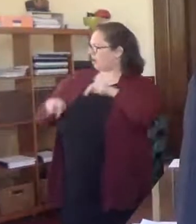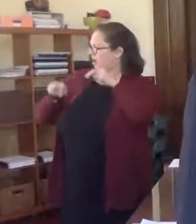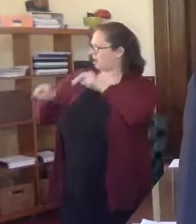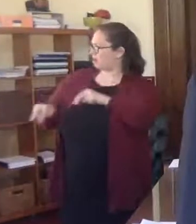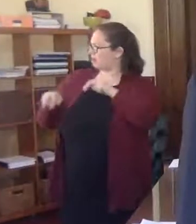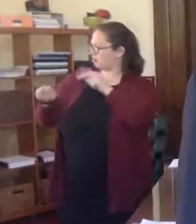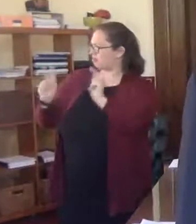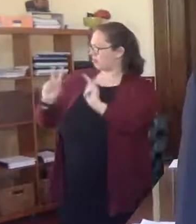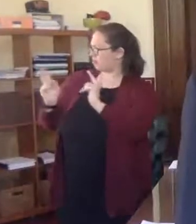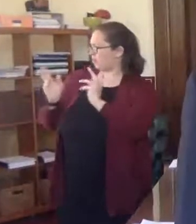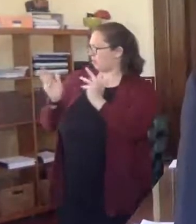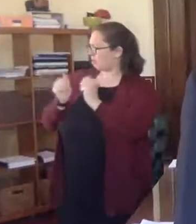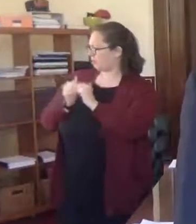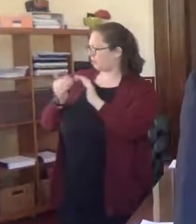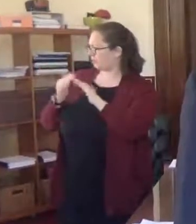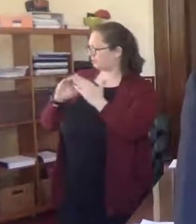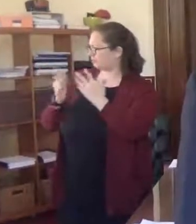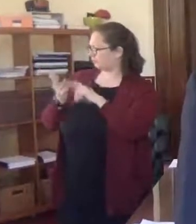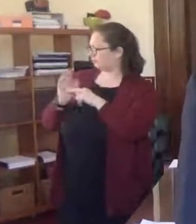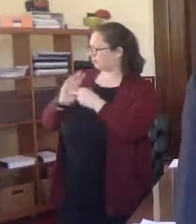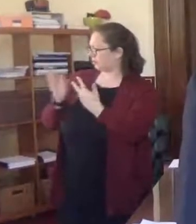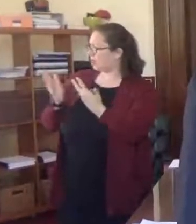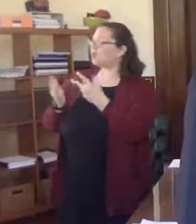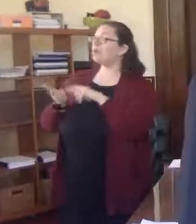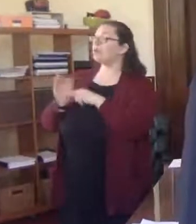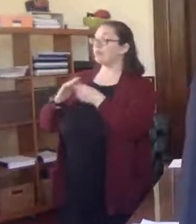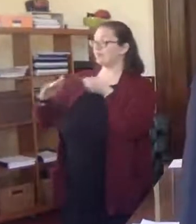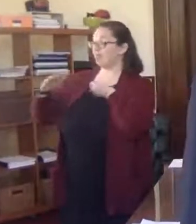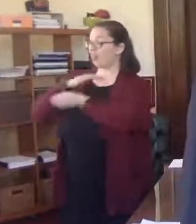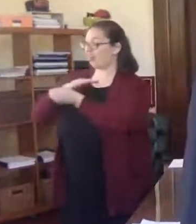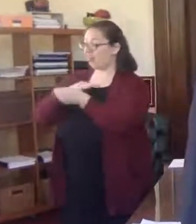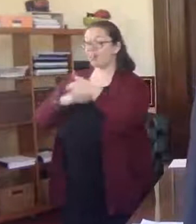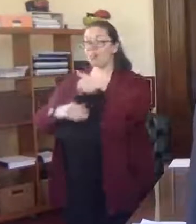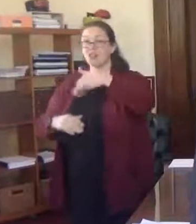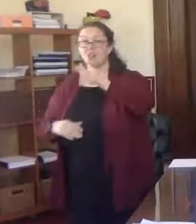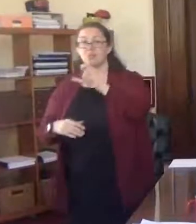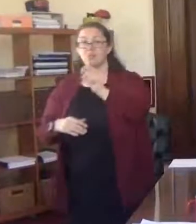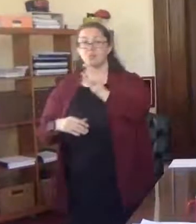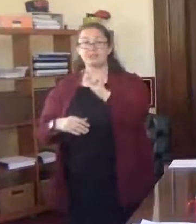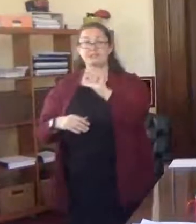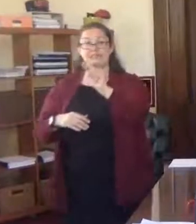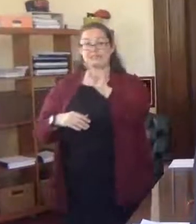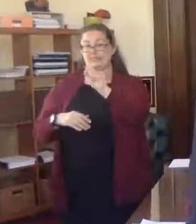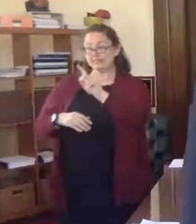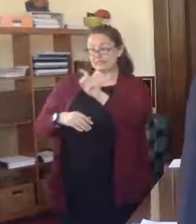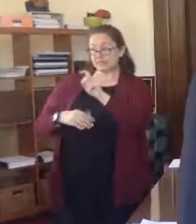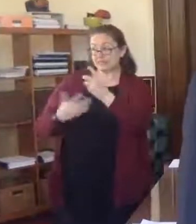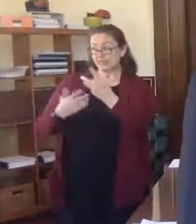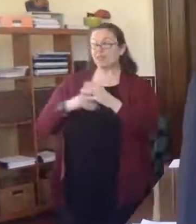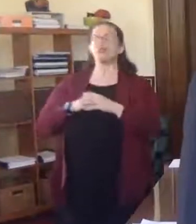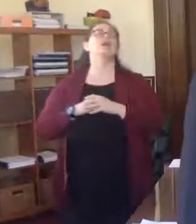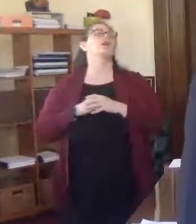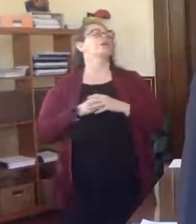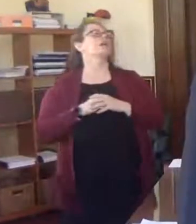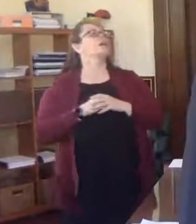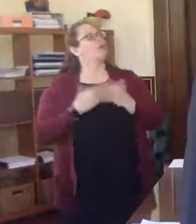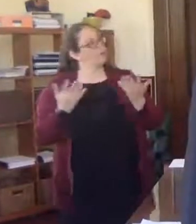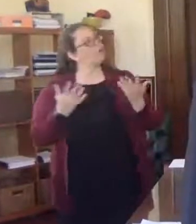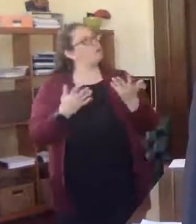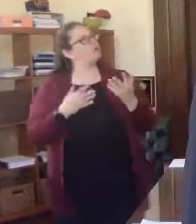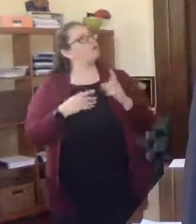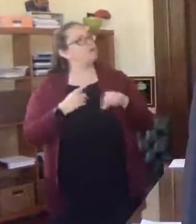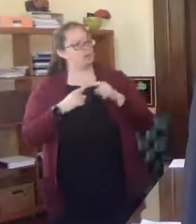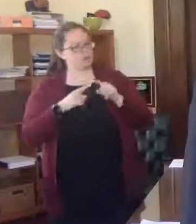Louis? And does that automatically mean that they're in self-quarantine? So when individuals are being monitored, that means that, yes, they